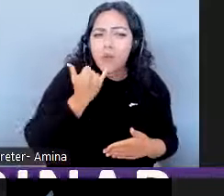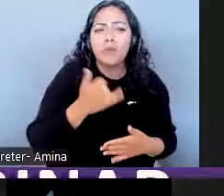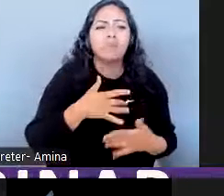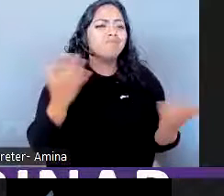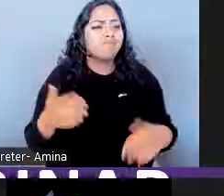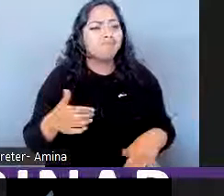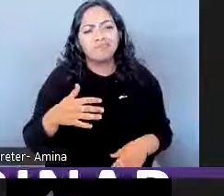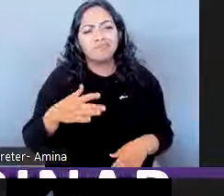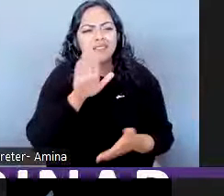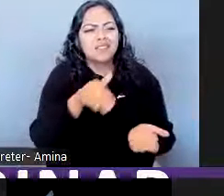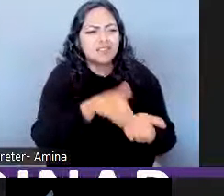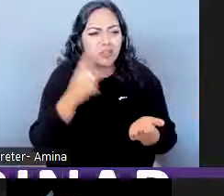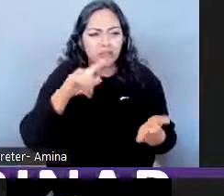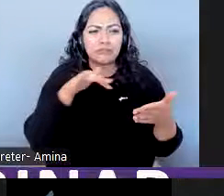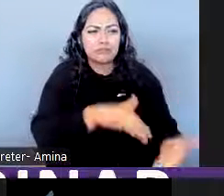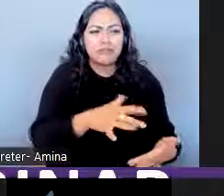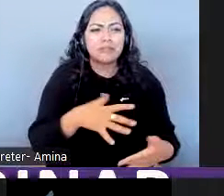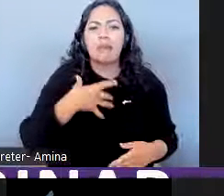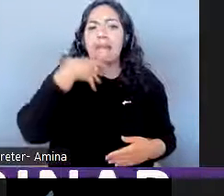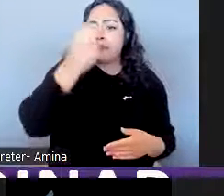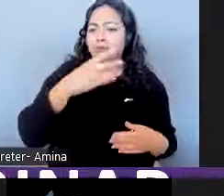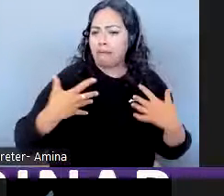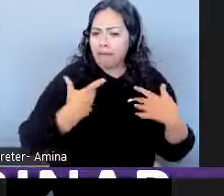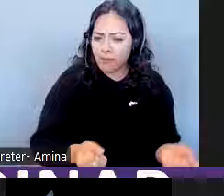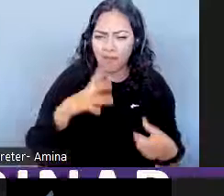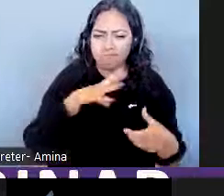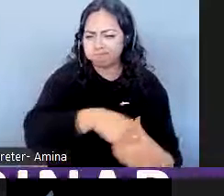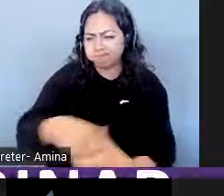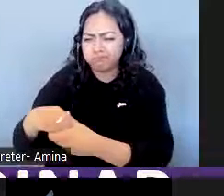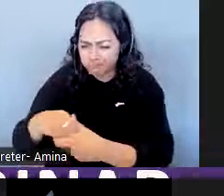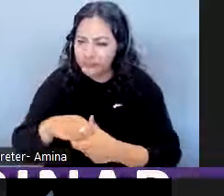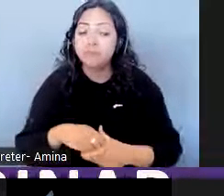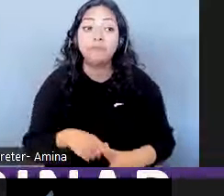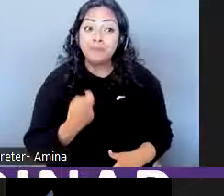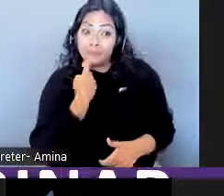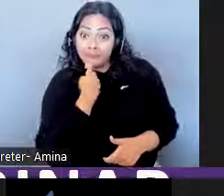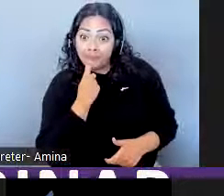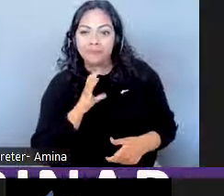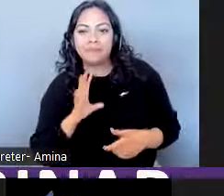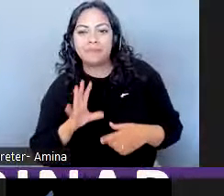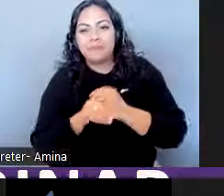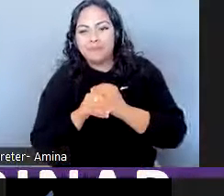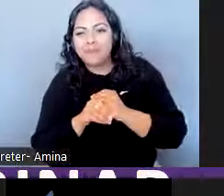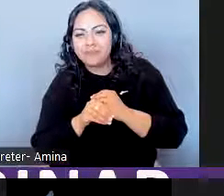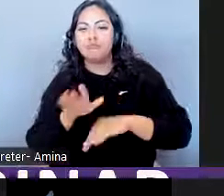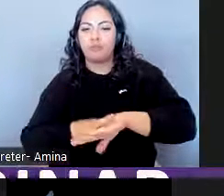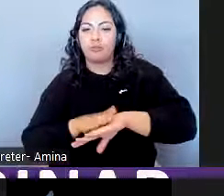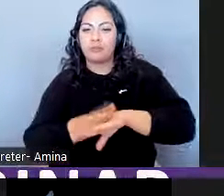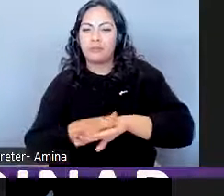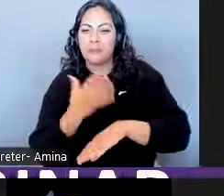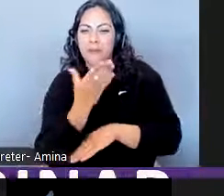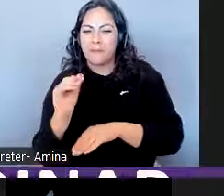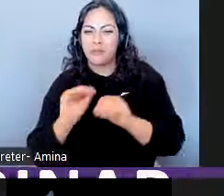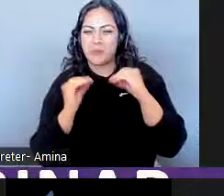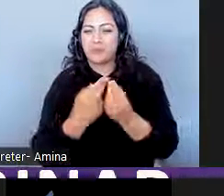also with the Center for Studies in Aging and Health. And recently started a consulting firm called